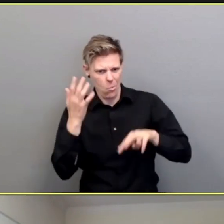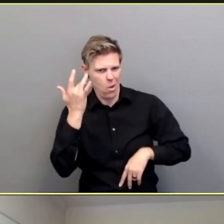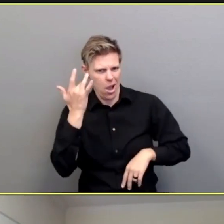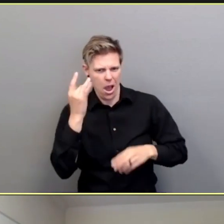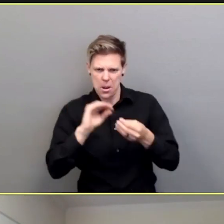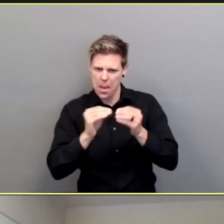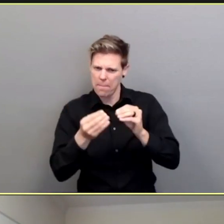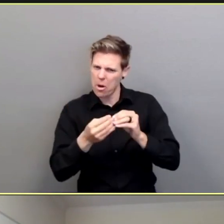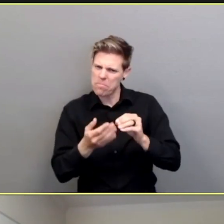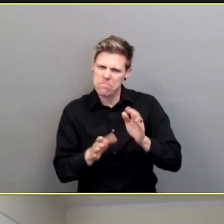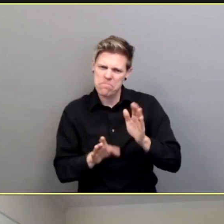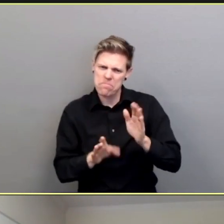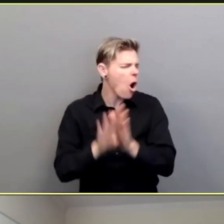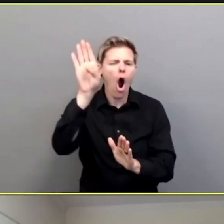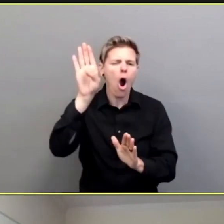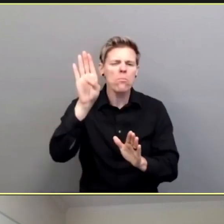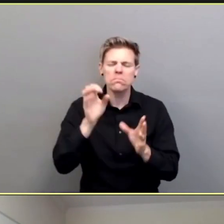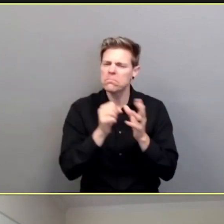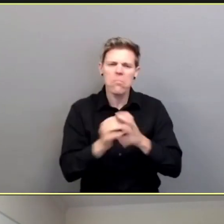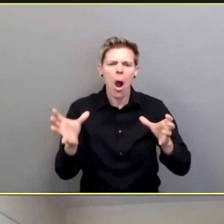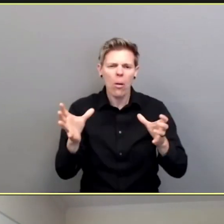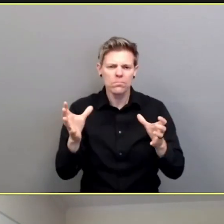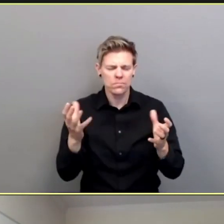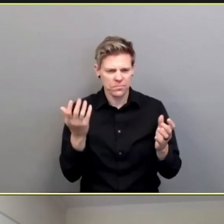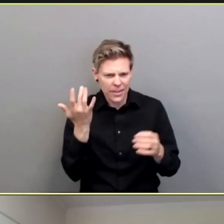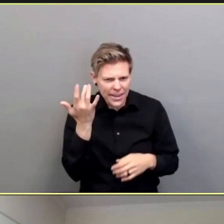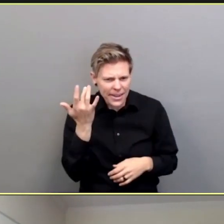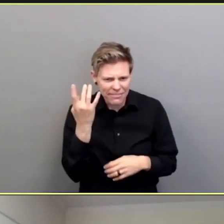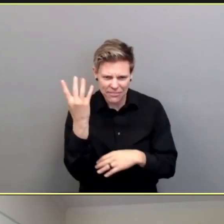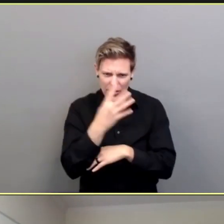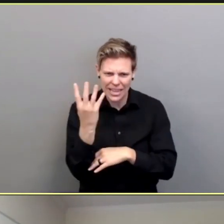County over a 5 to 6 day period.